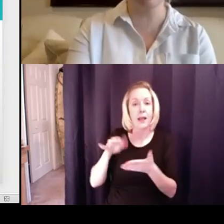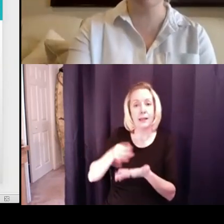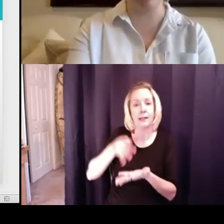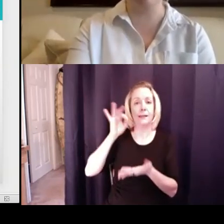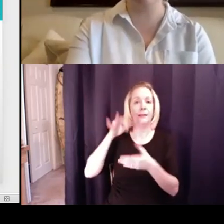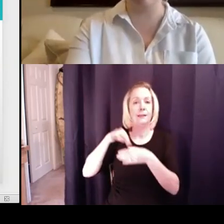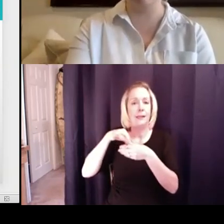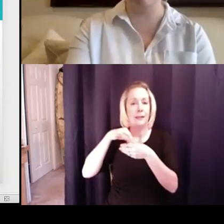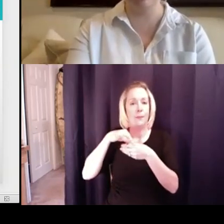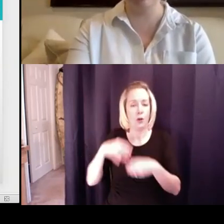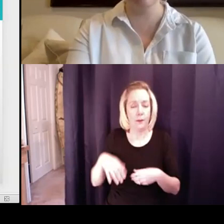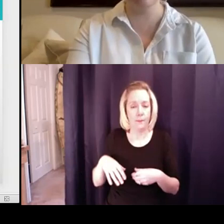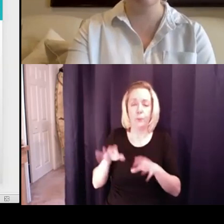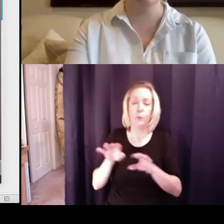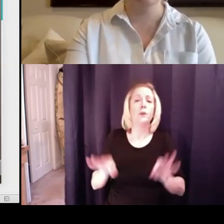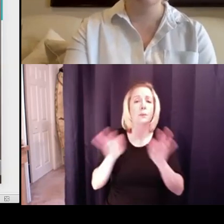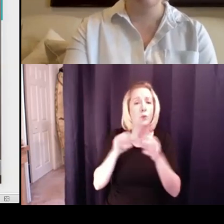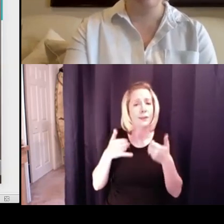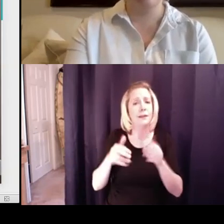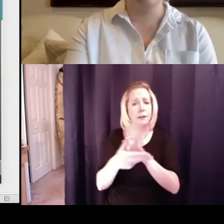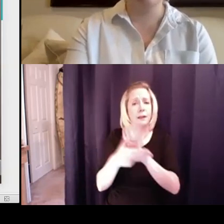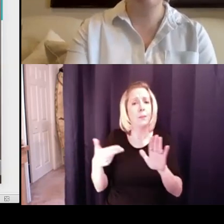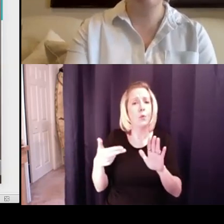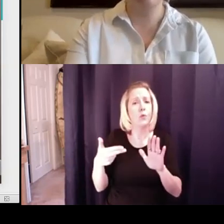as much as possible, labeling things.